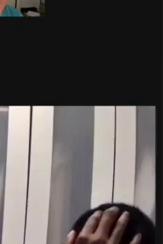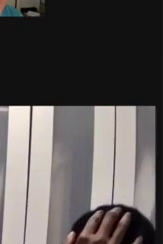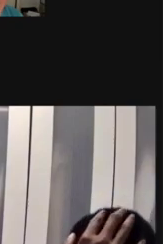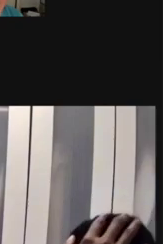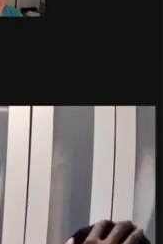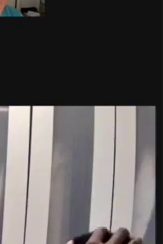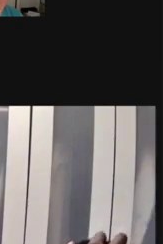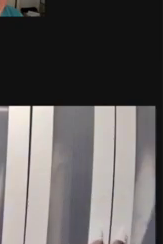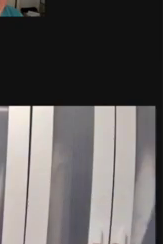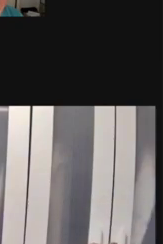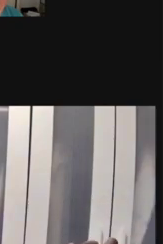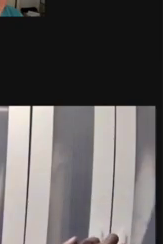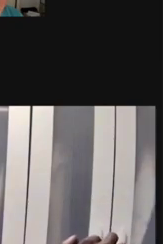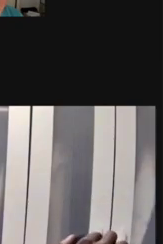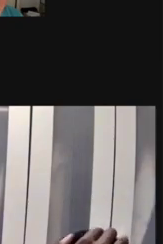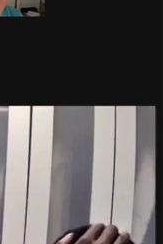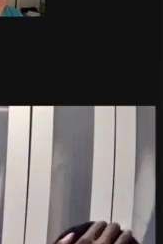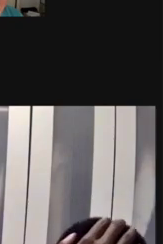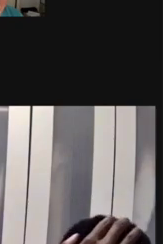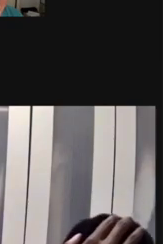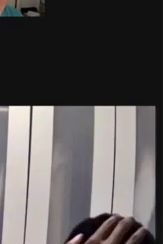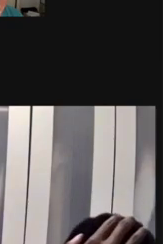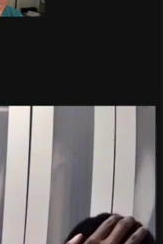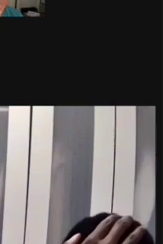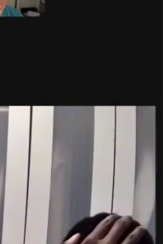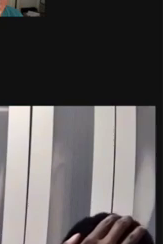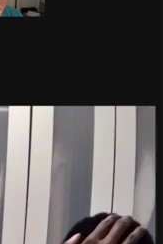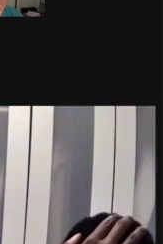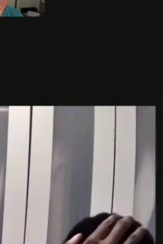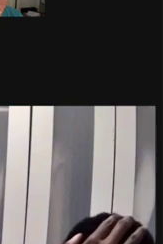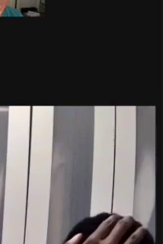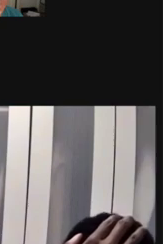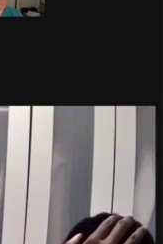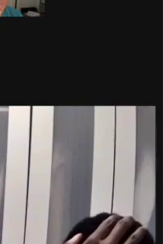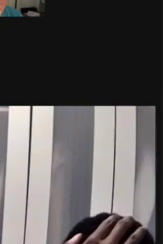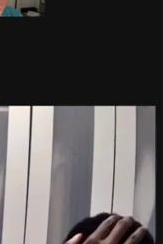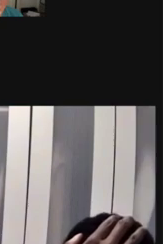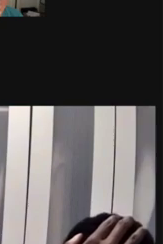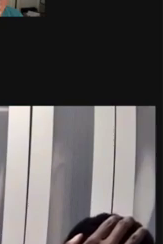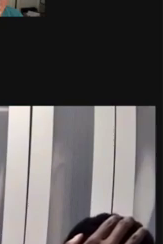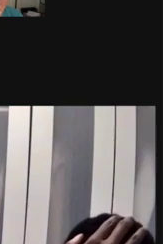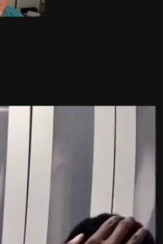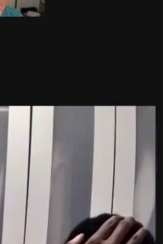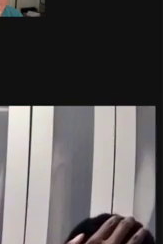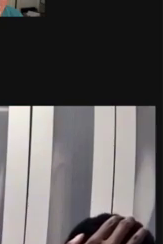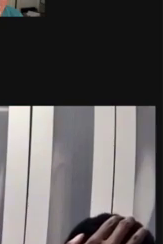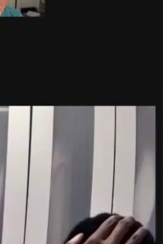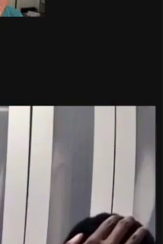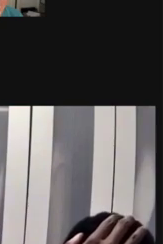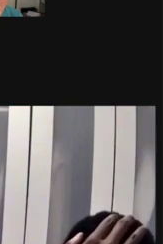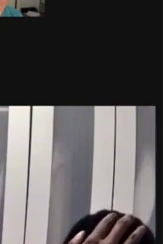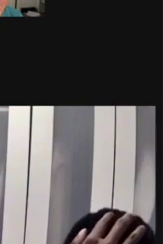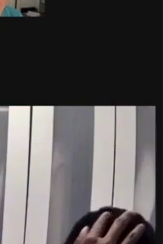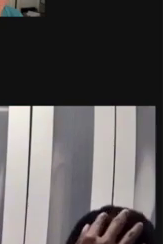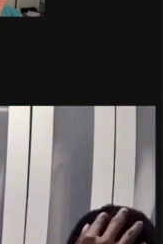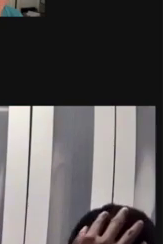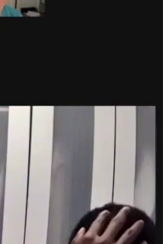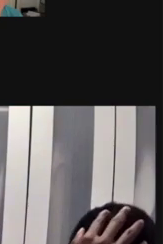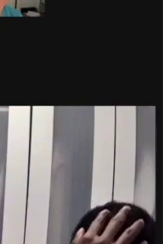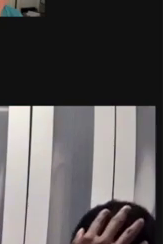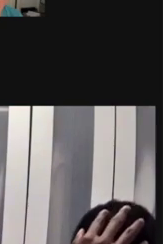and E at the souvenir shop that they have, a big souvenir. You can get tickets there. Or not that far. State